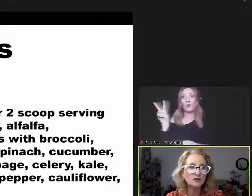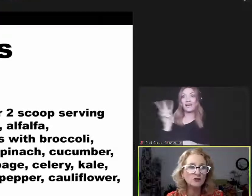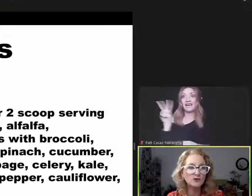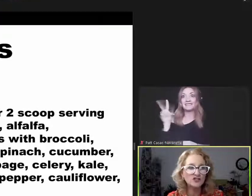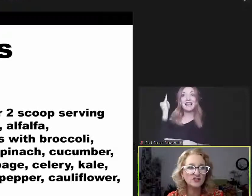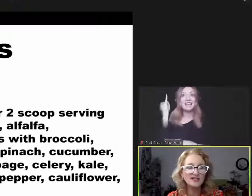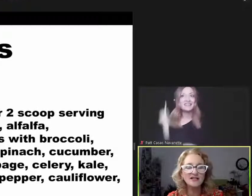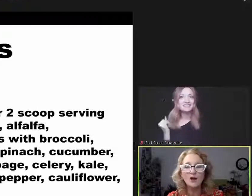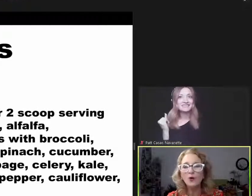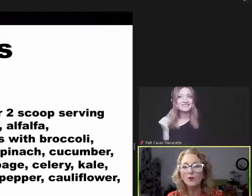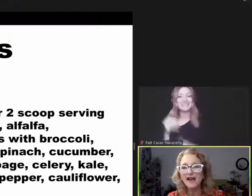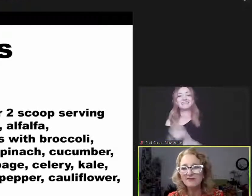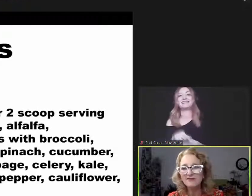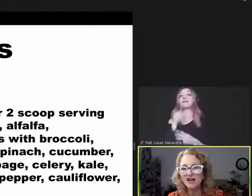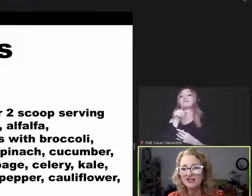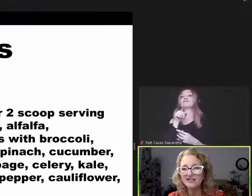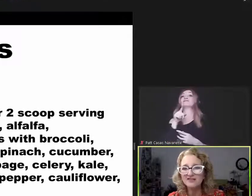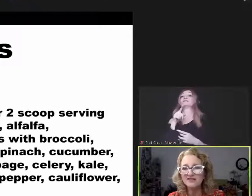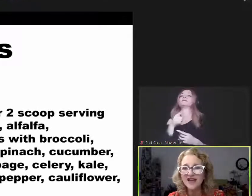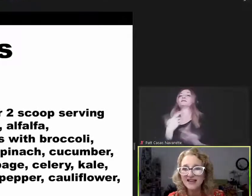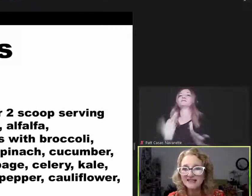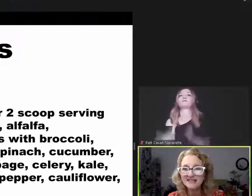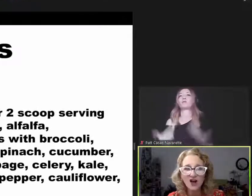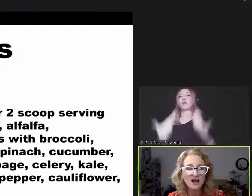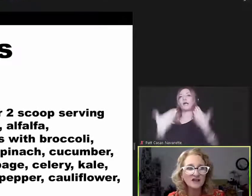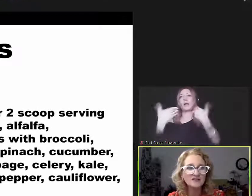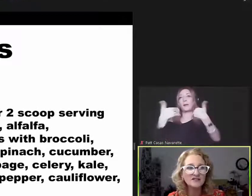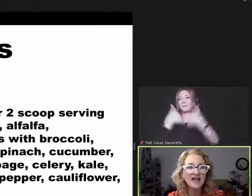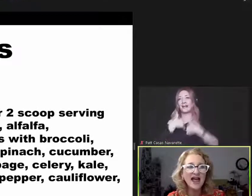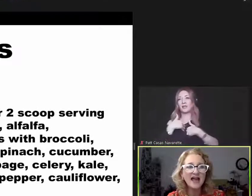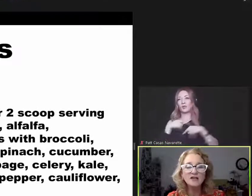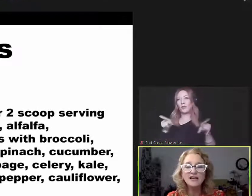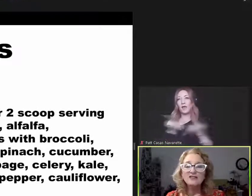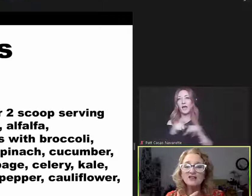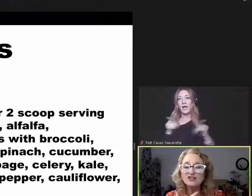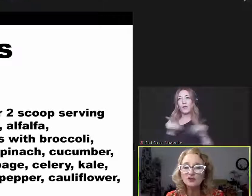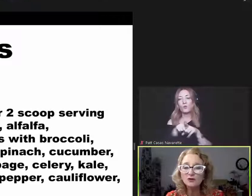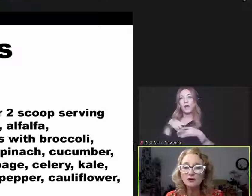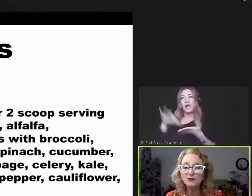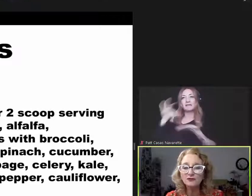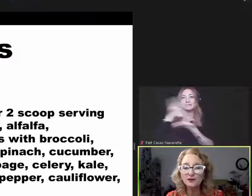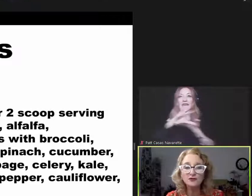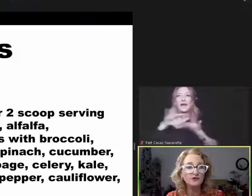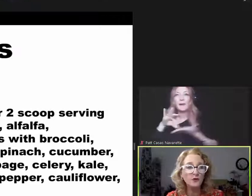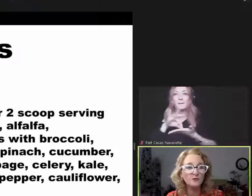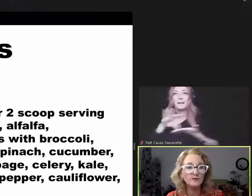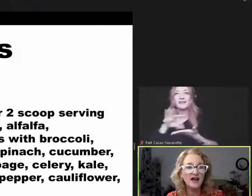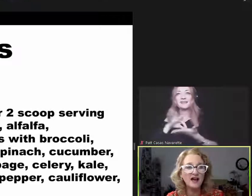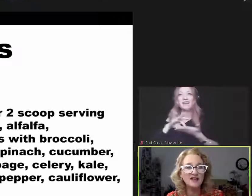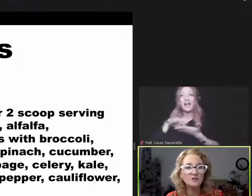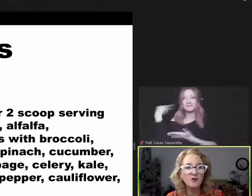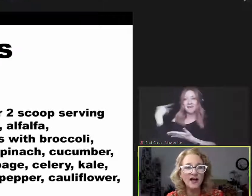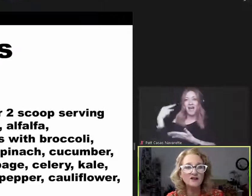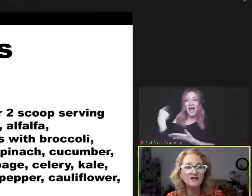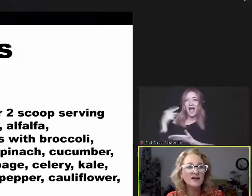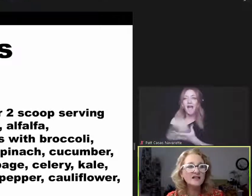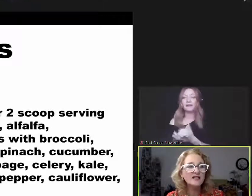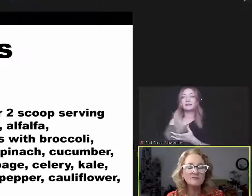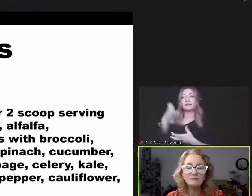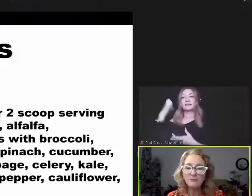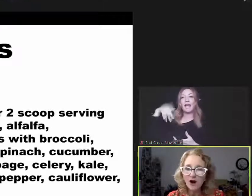seed nutrition, we have digestive enzymes, and this superfruit formula as